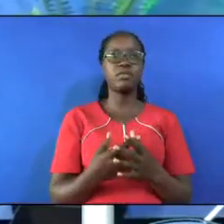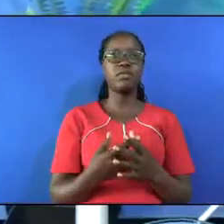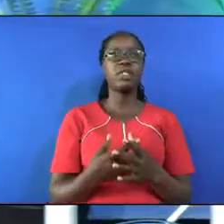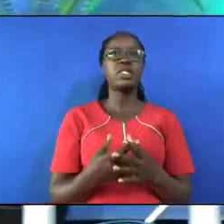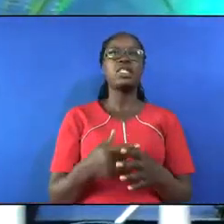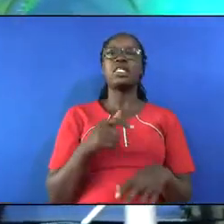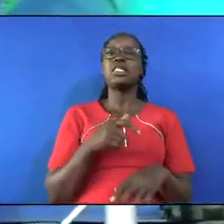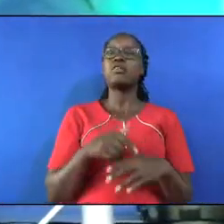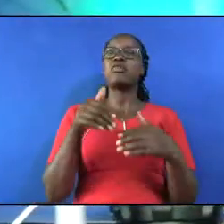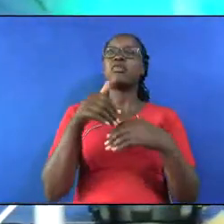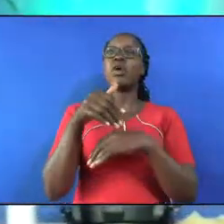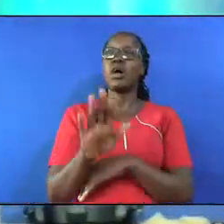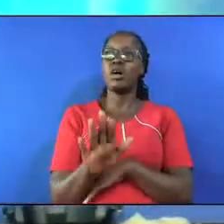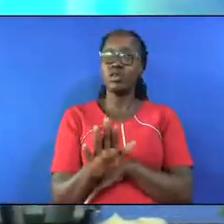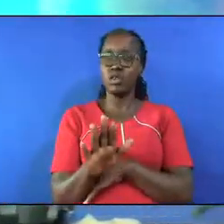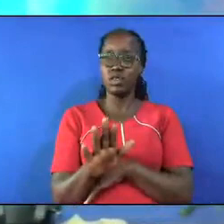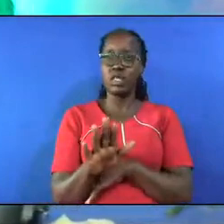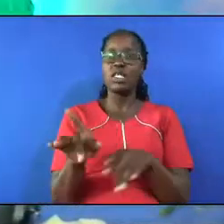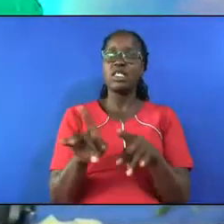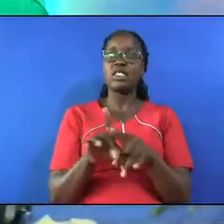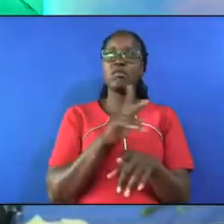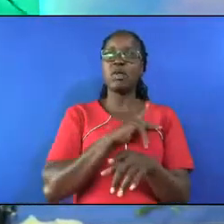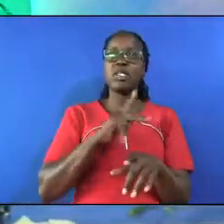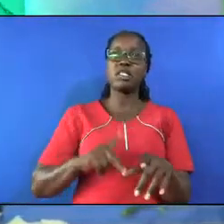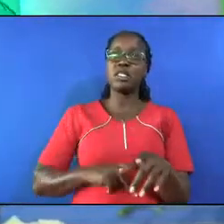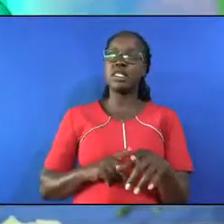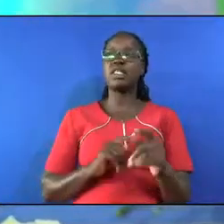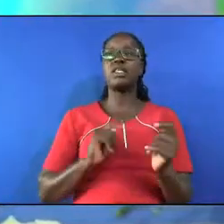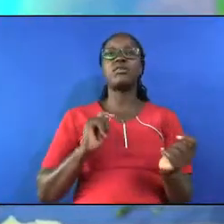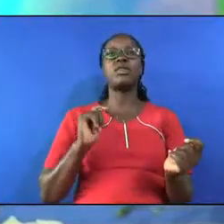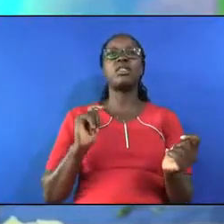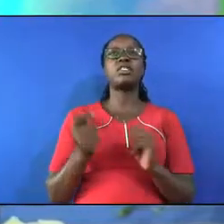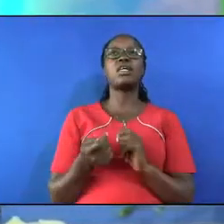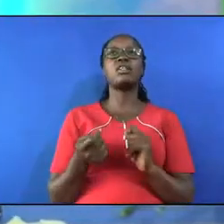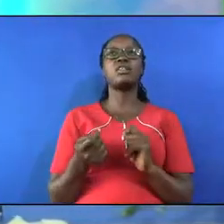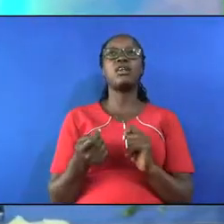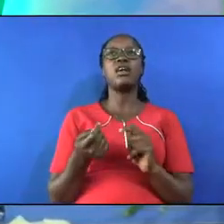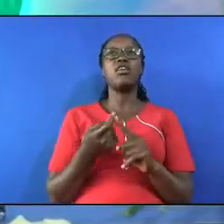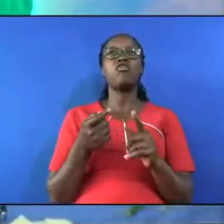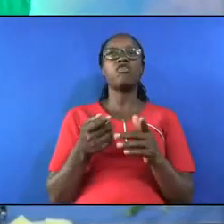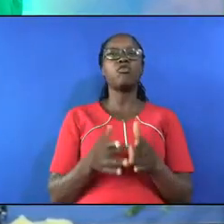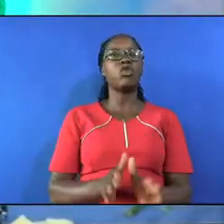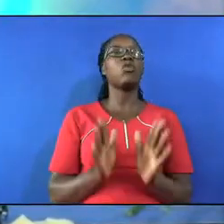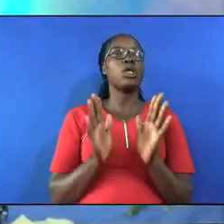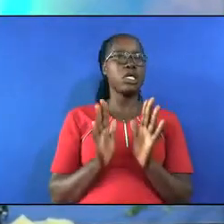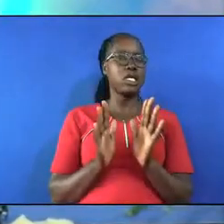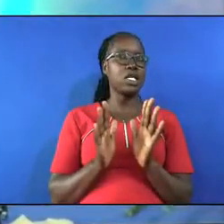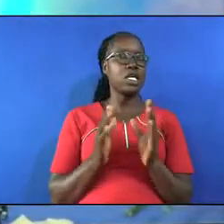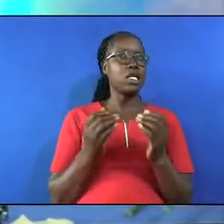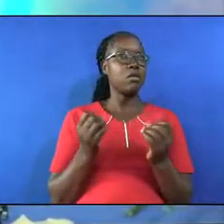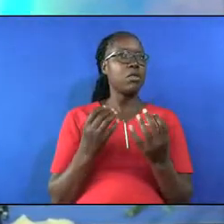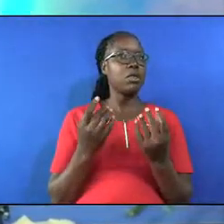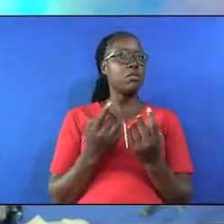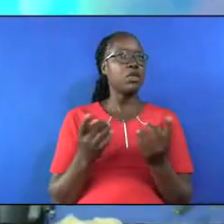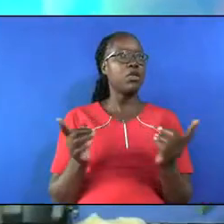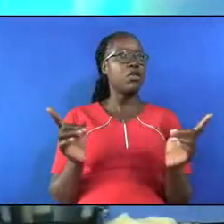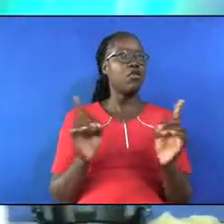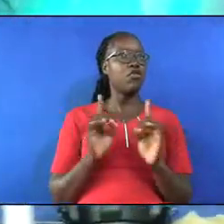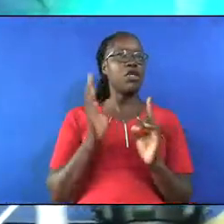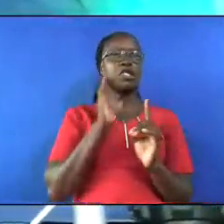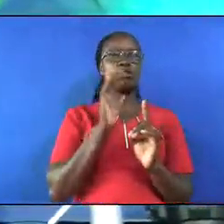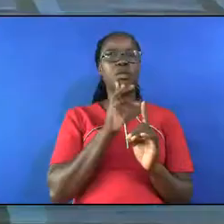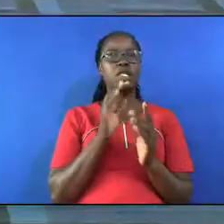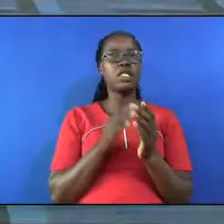you're out of the picture, just as King Joash, they will turn away from the truth. And many of us parents